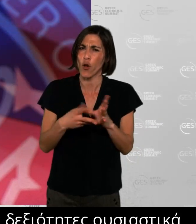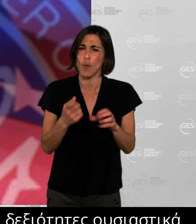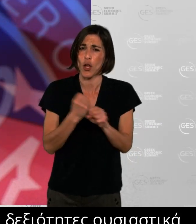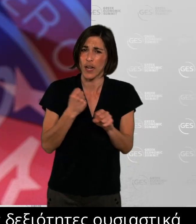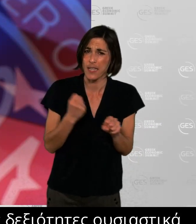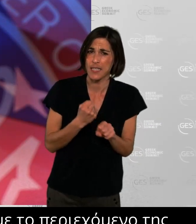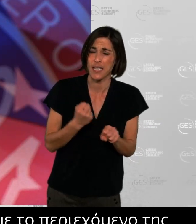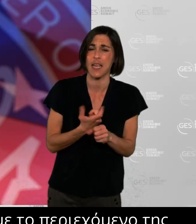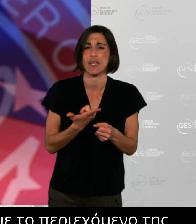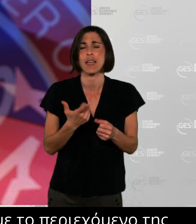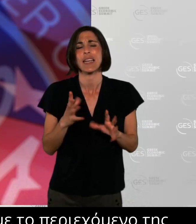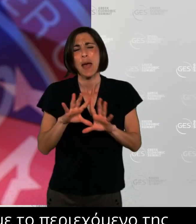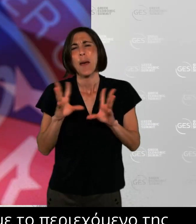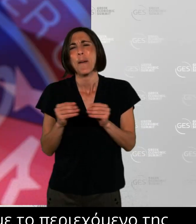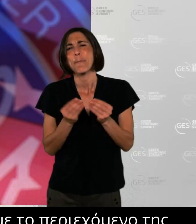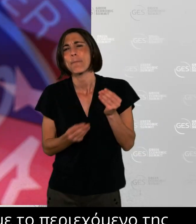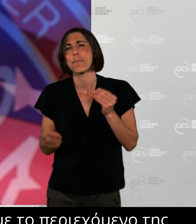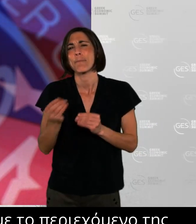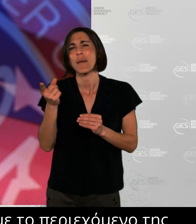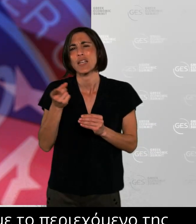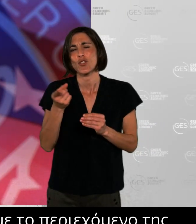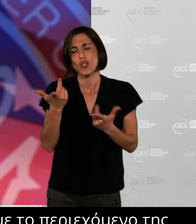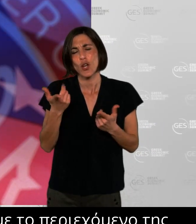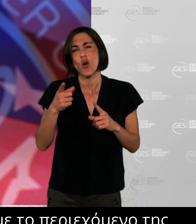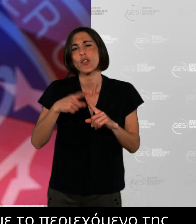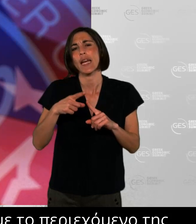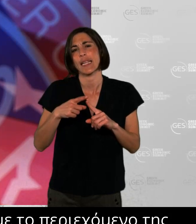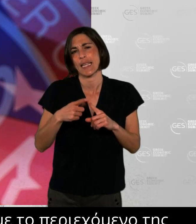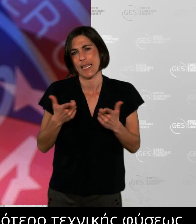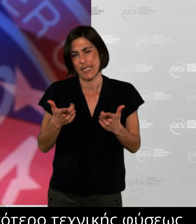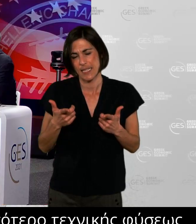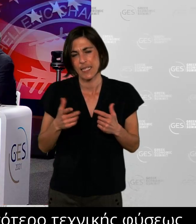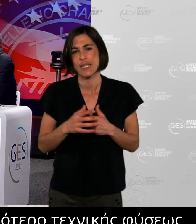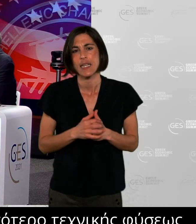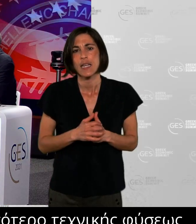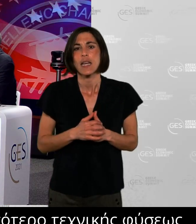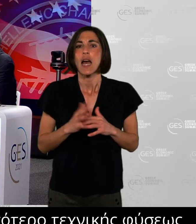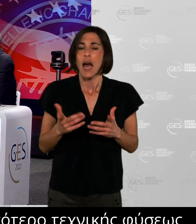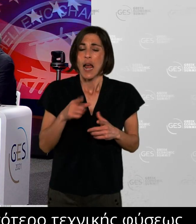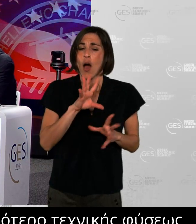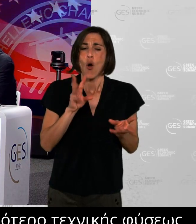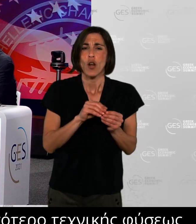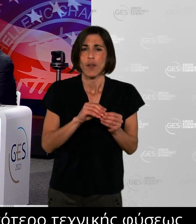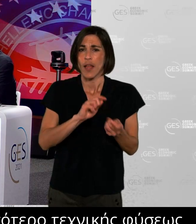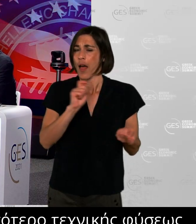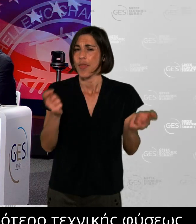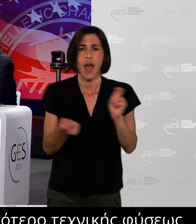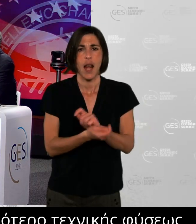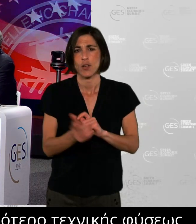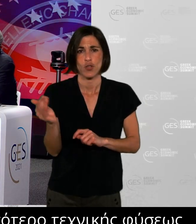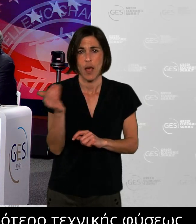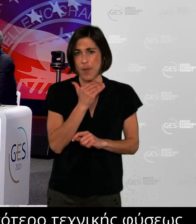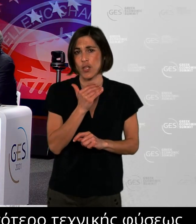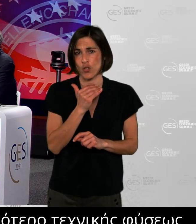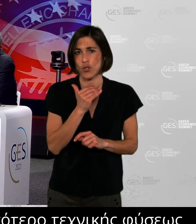it is more likely to be changing more rapidly over time and as a result, more likely to be more obsolete more quickly. So